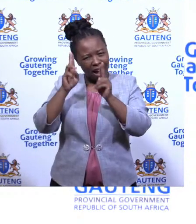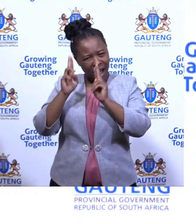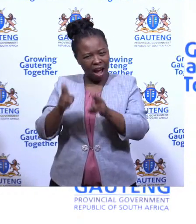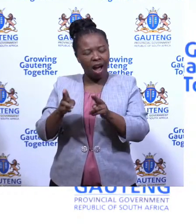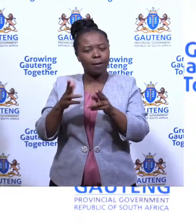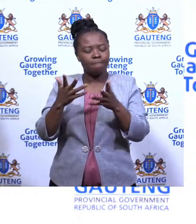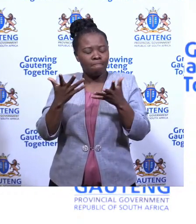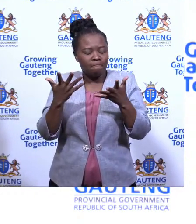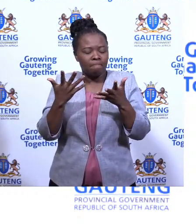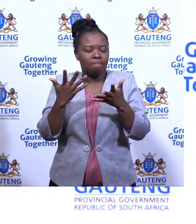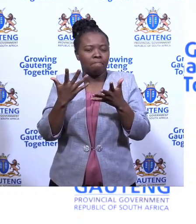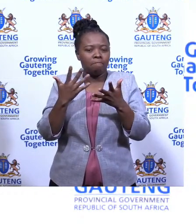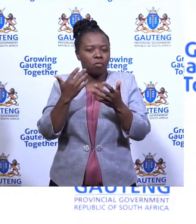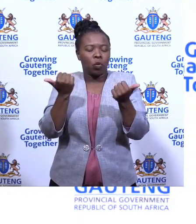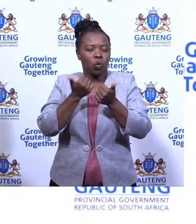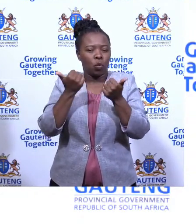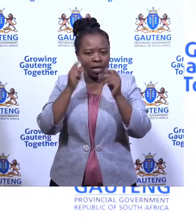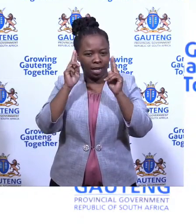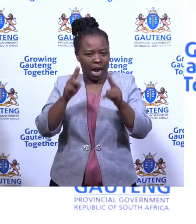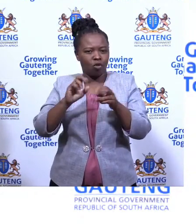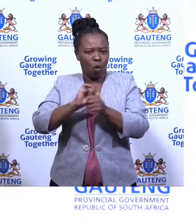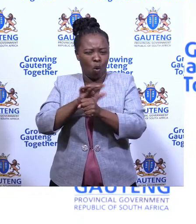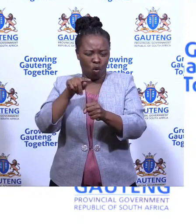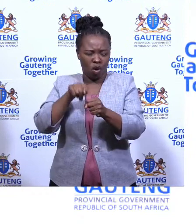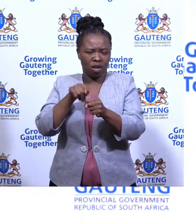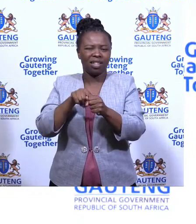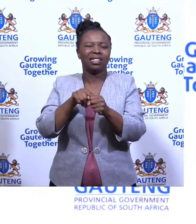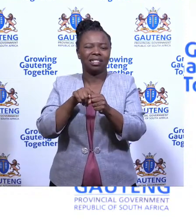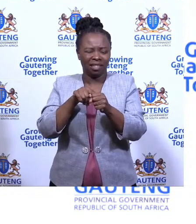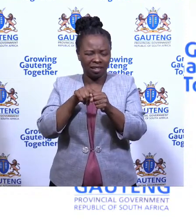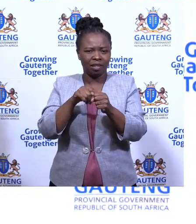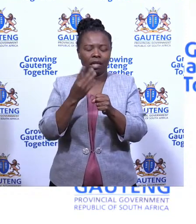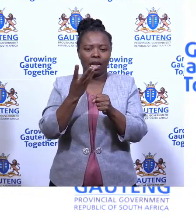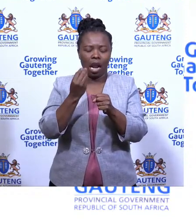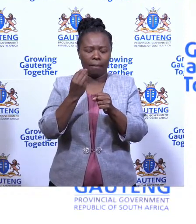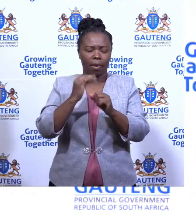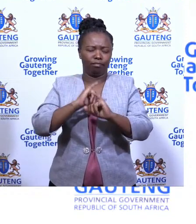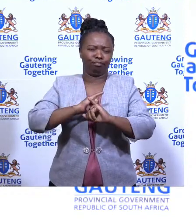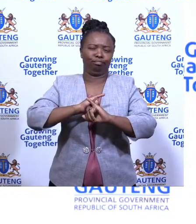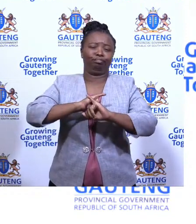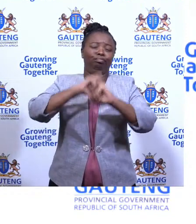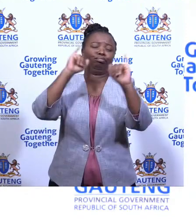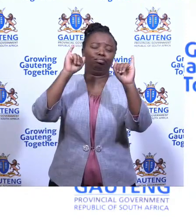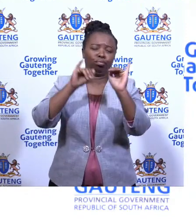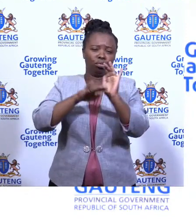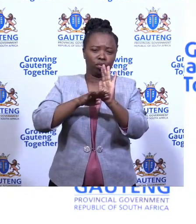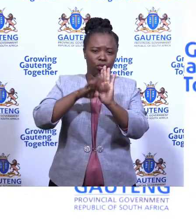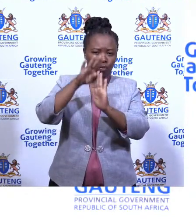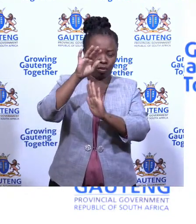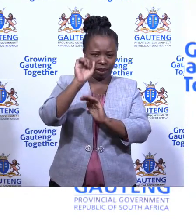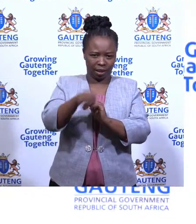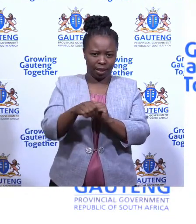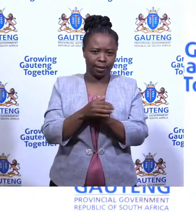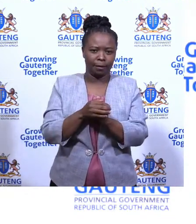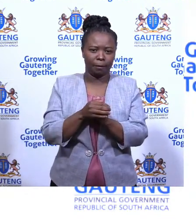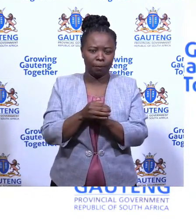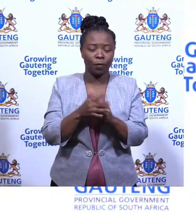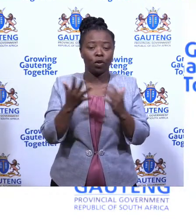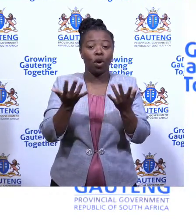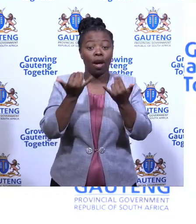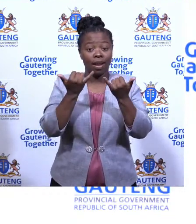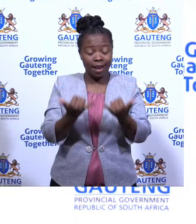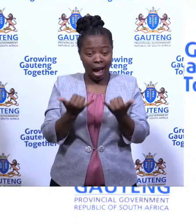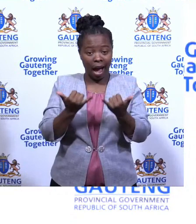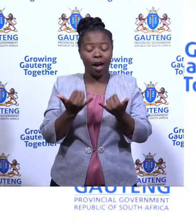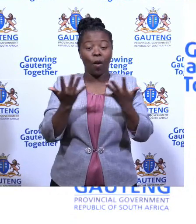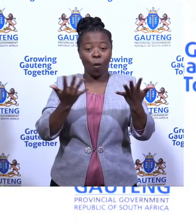succumbed to COVID-19, that number shot up quite dramatically. We are now in